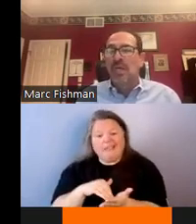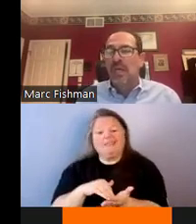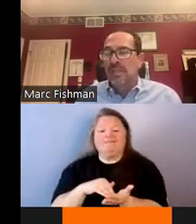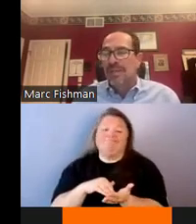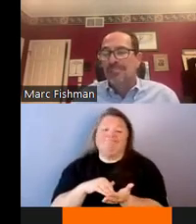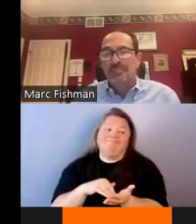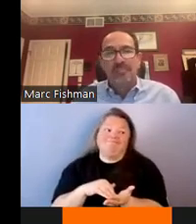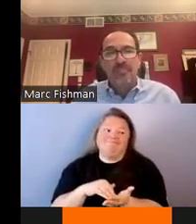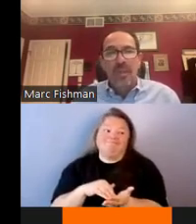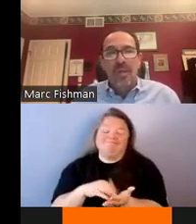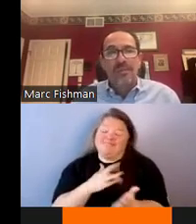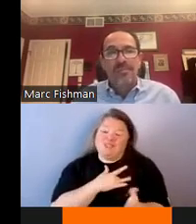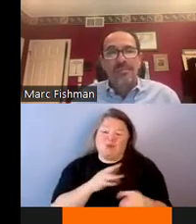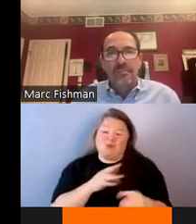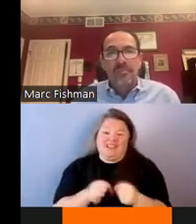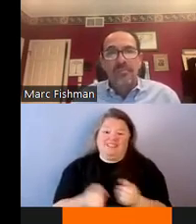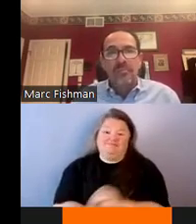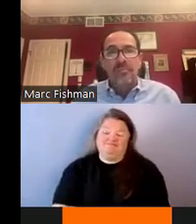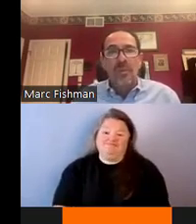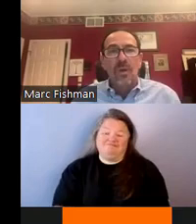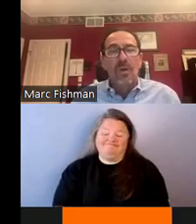that's heartbreaking, isn't it?